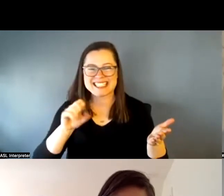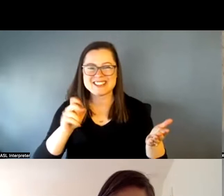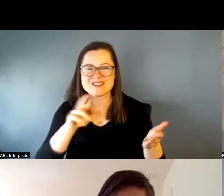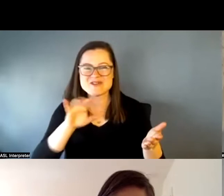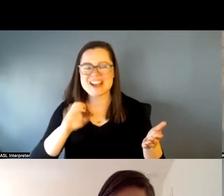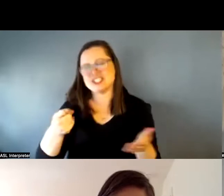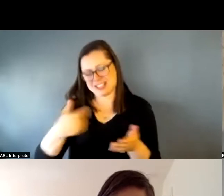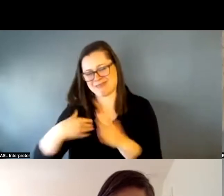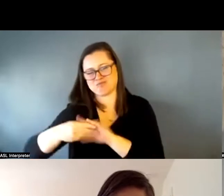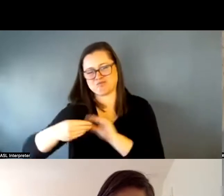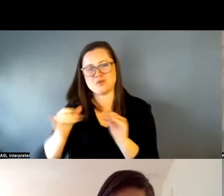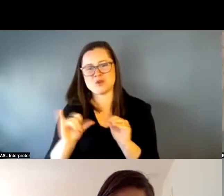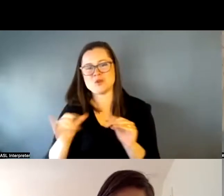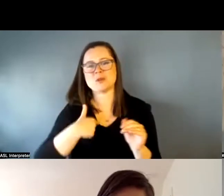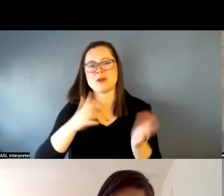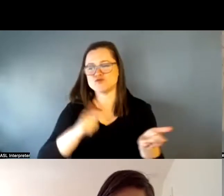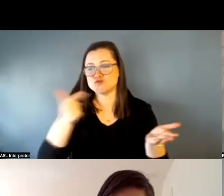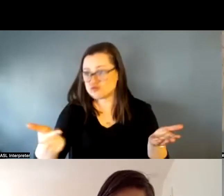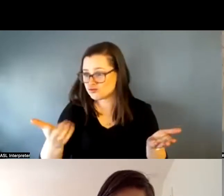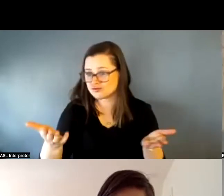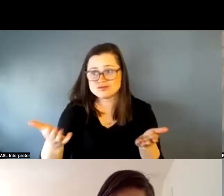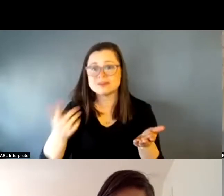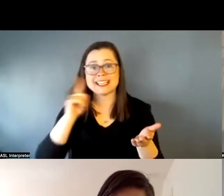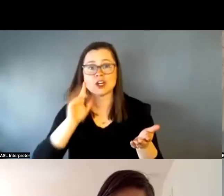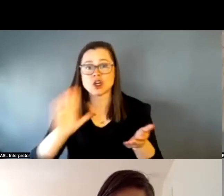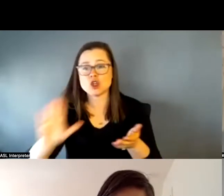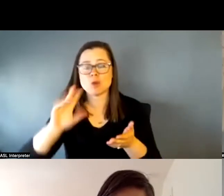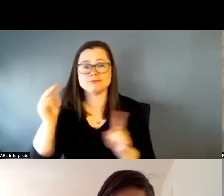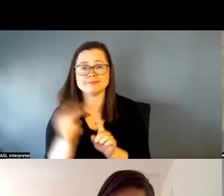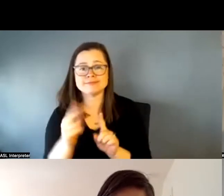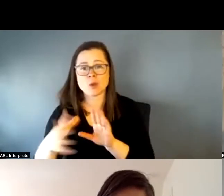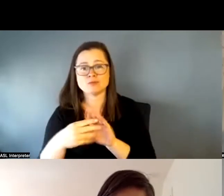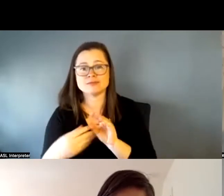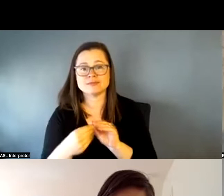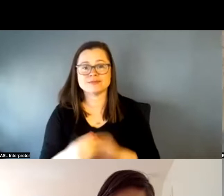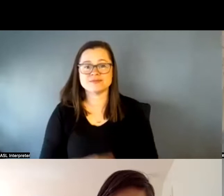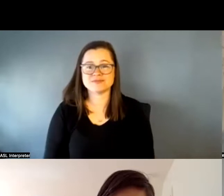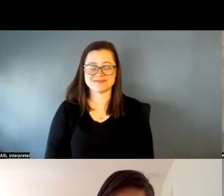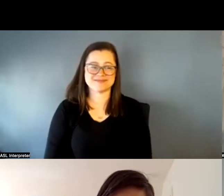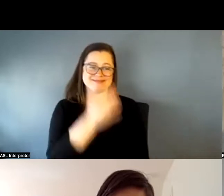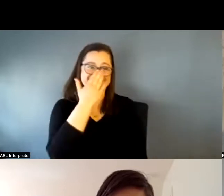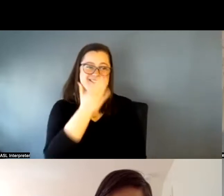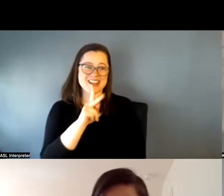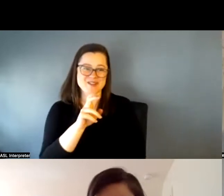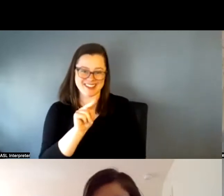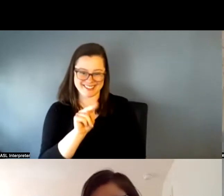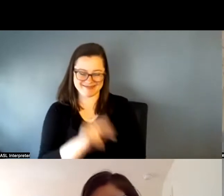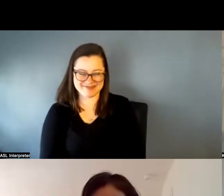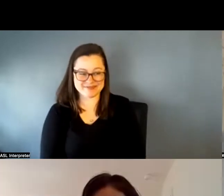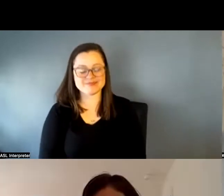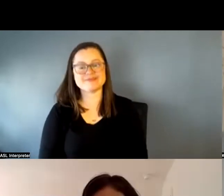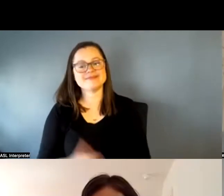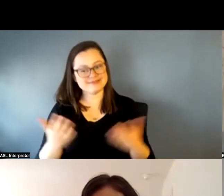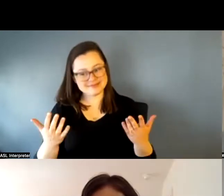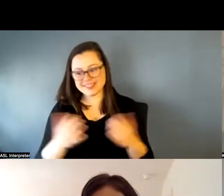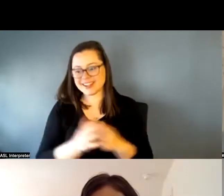pass on to Desiree to see, to hear her words. Thank you, Ken. No, I was